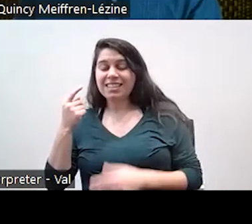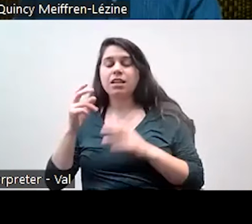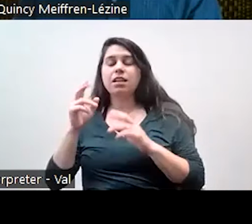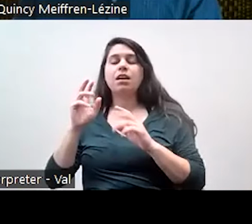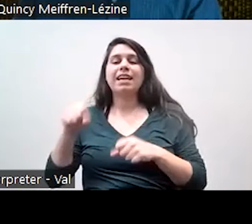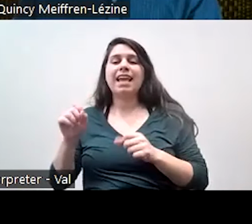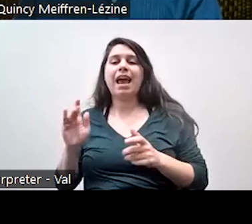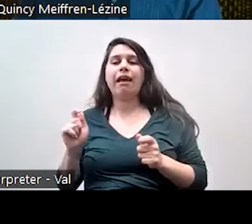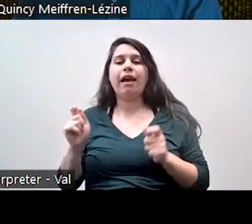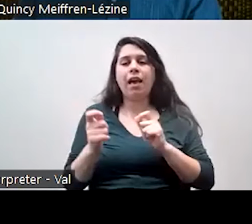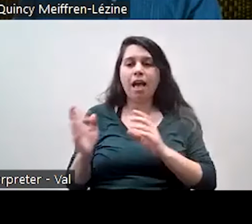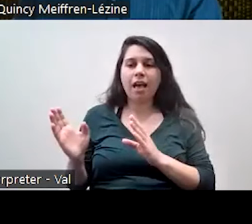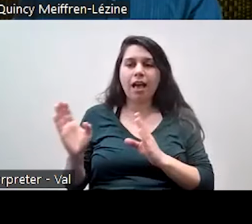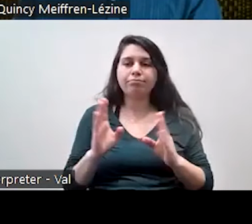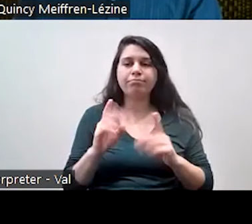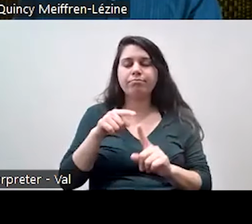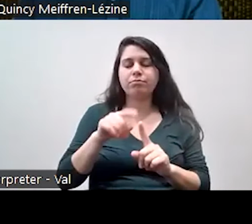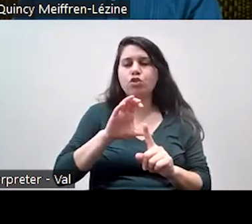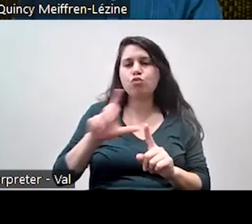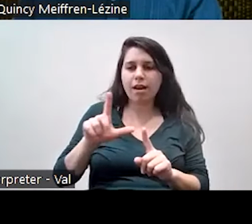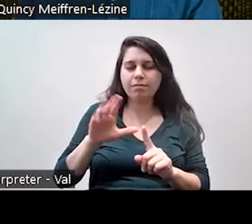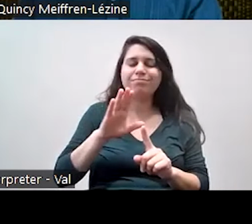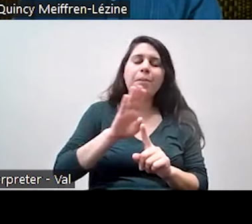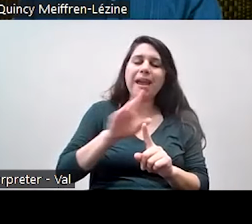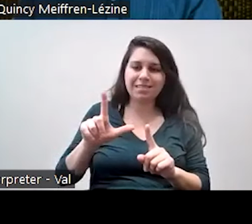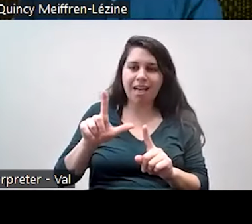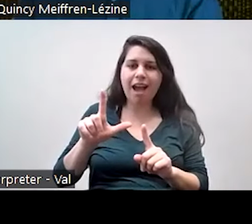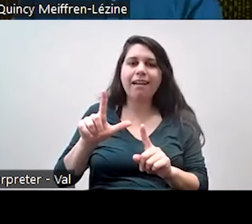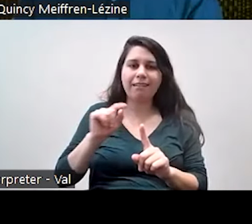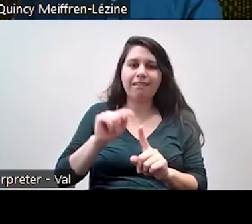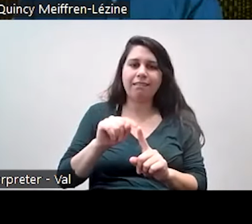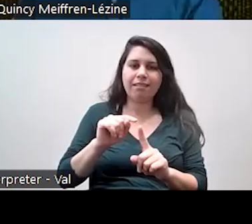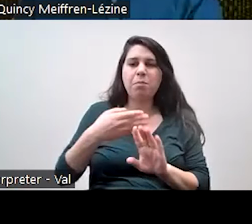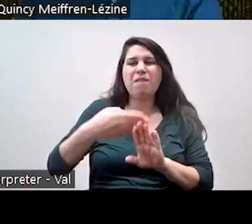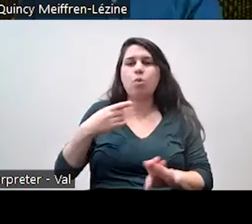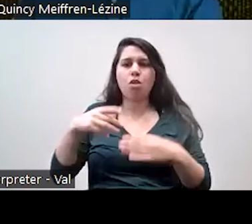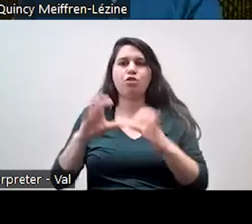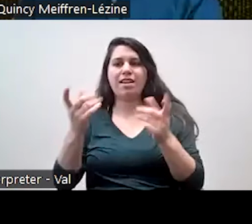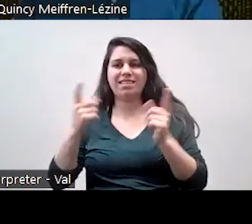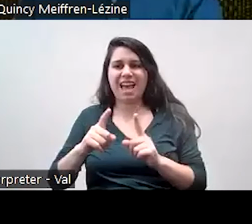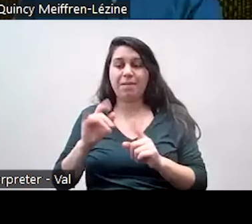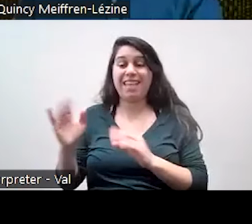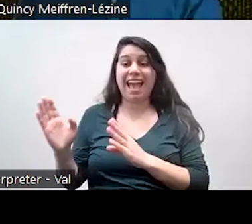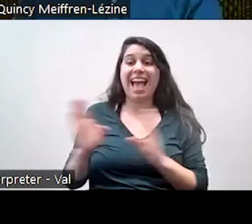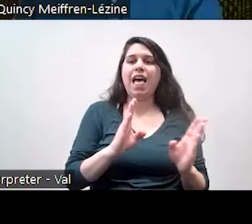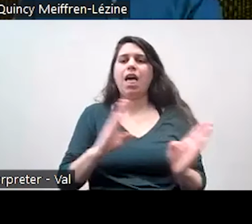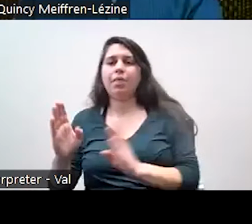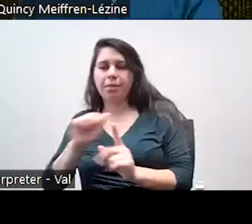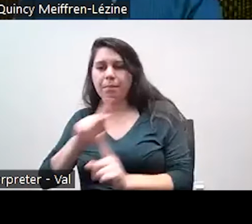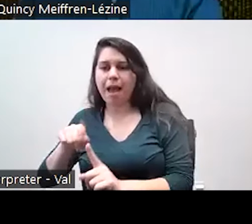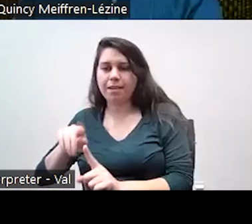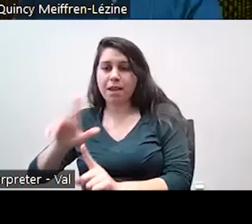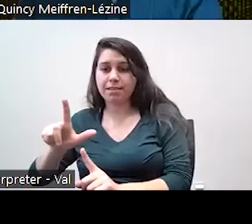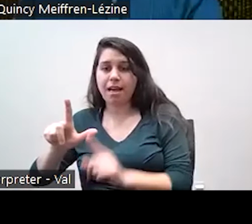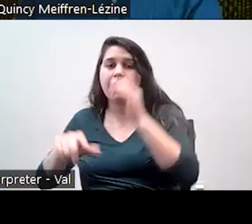or pre-crisis level. The client kind of defines what their vision is, and you look at their